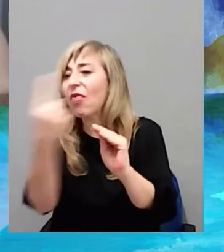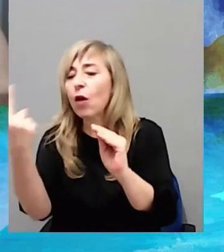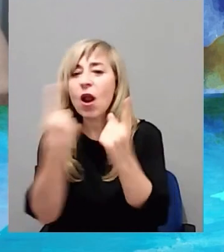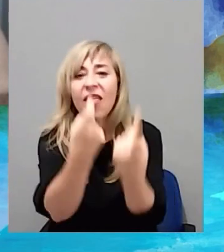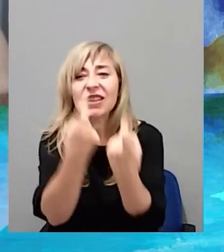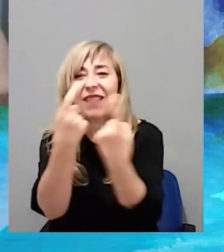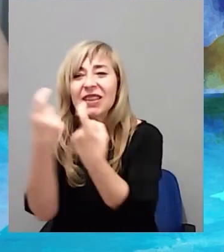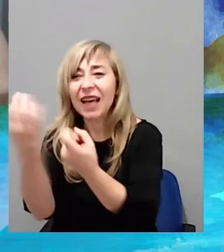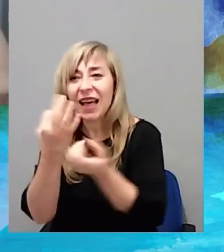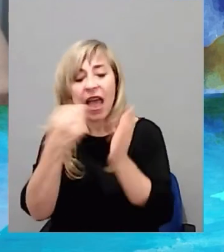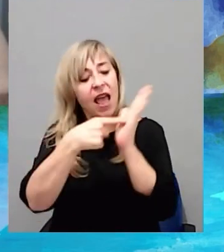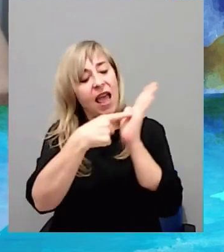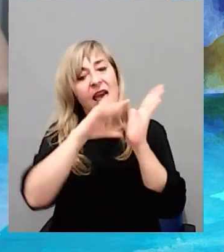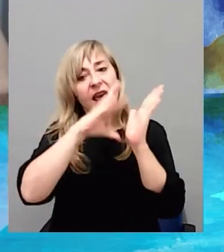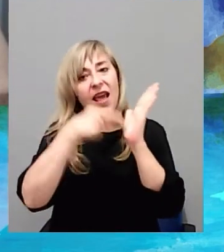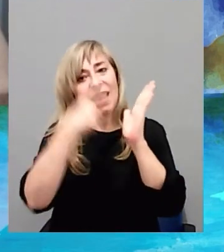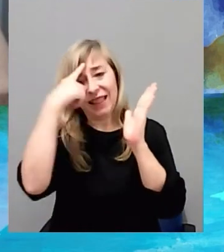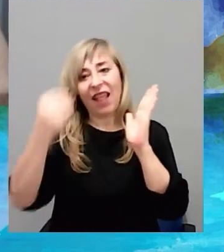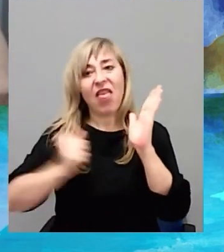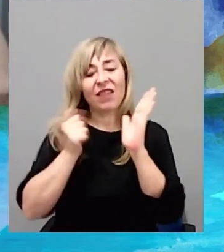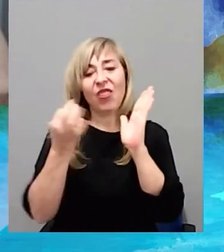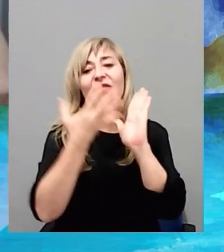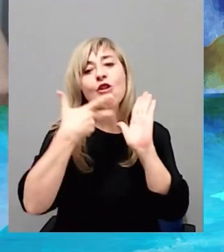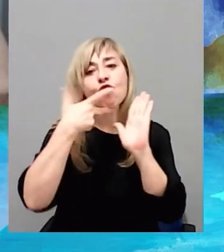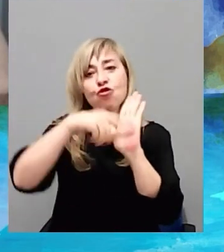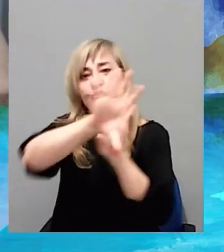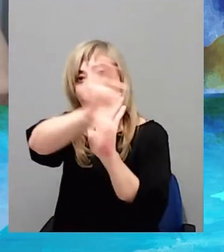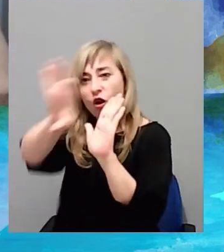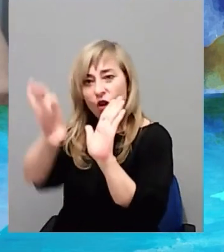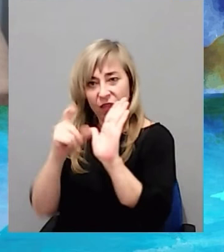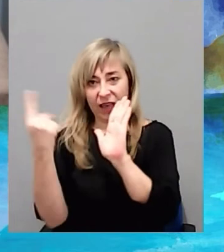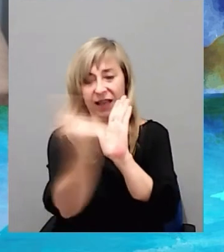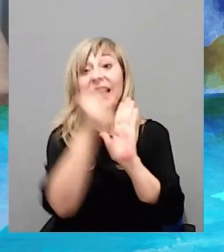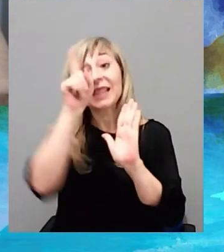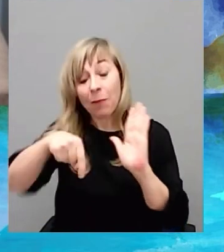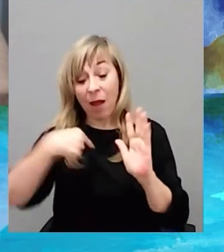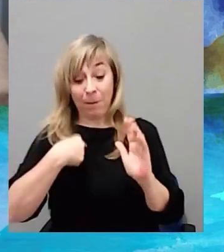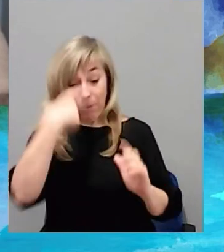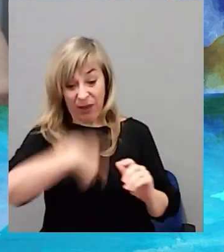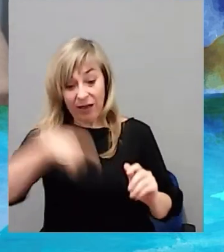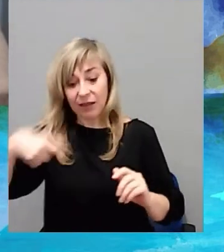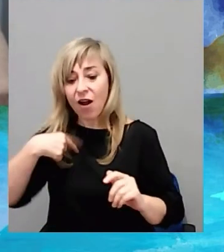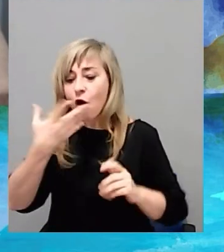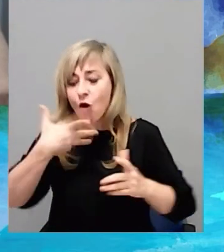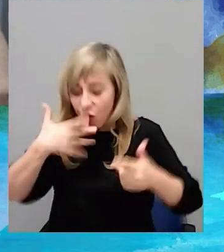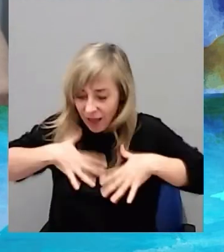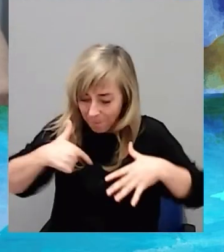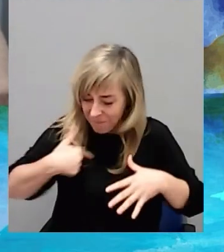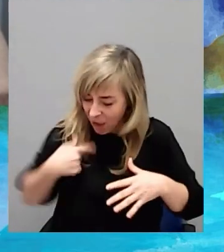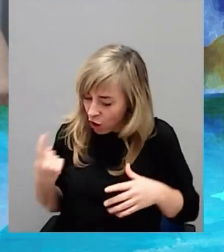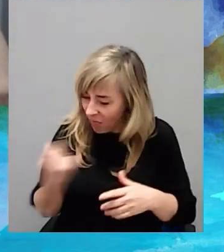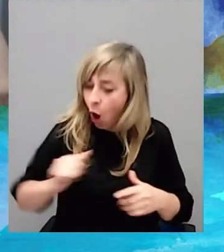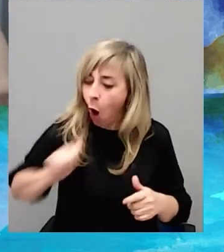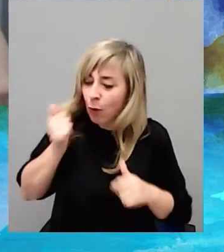the person then becomes familiar in their environment about the